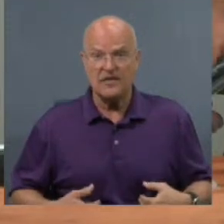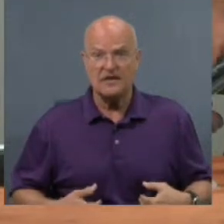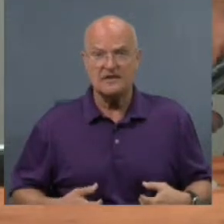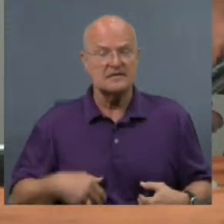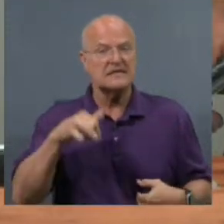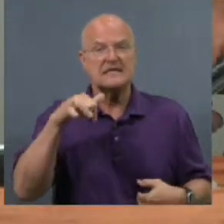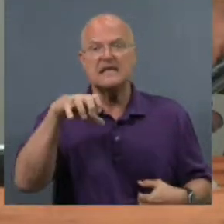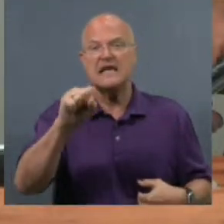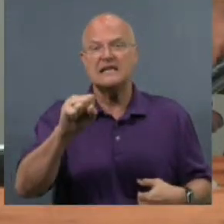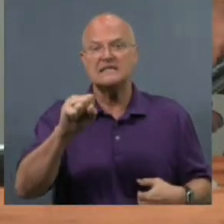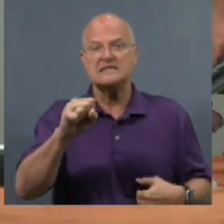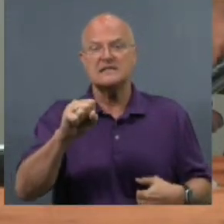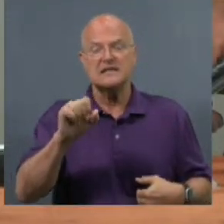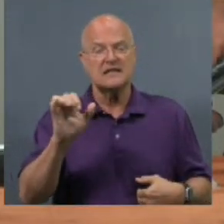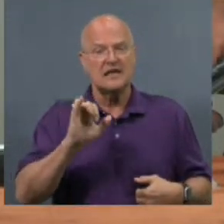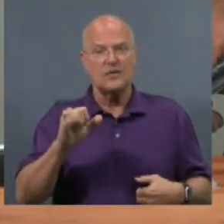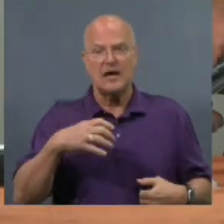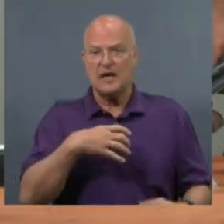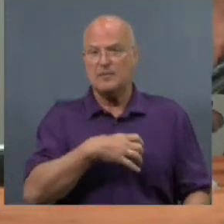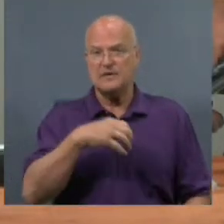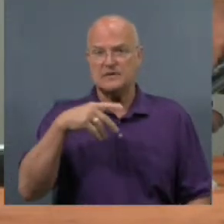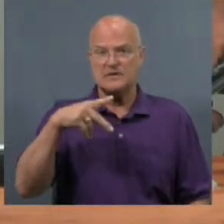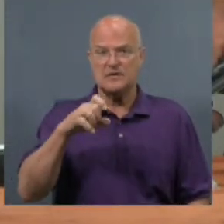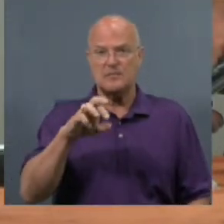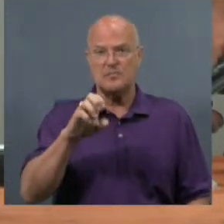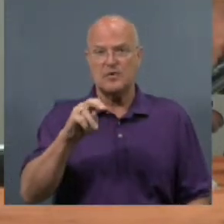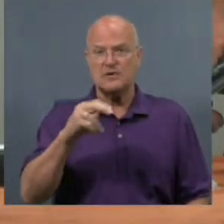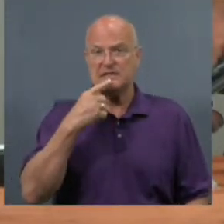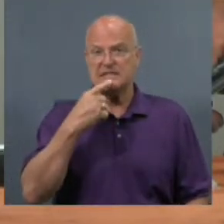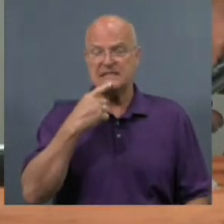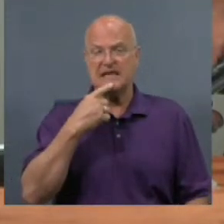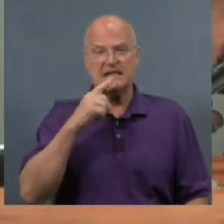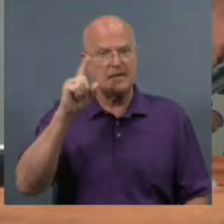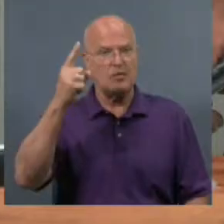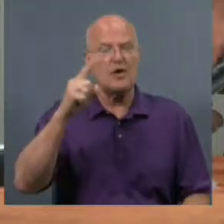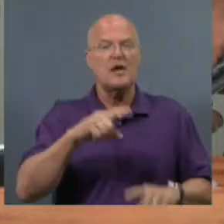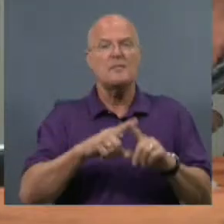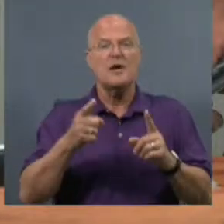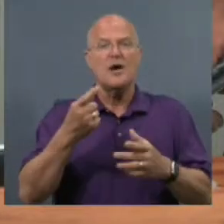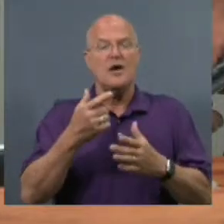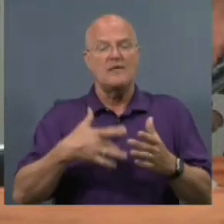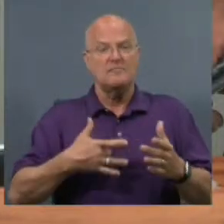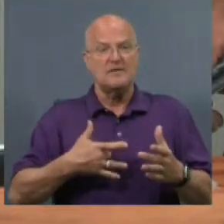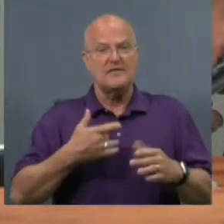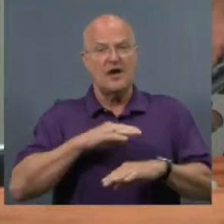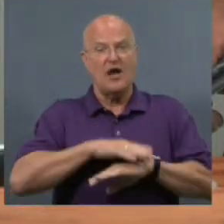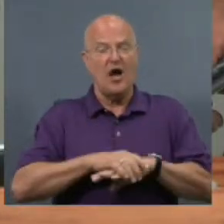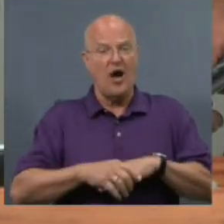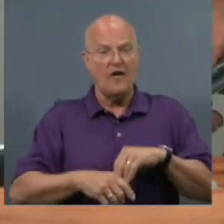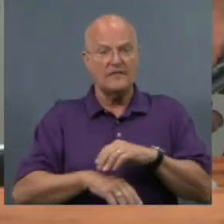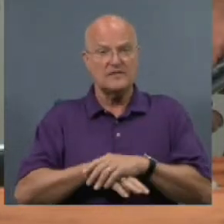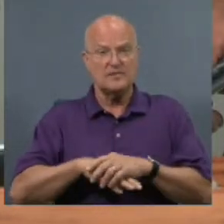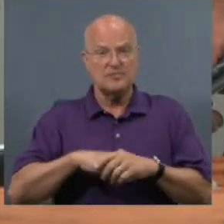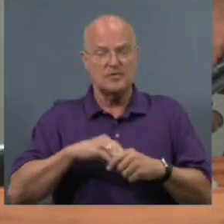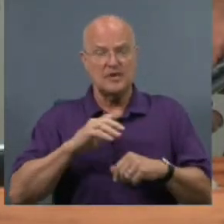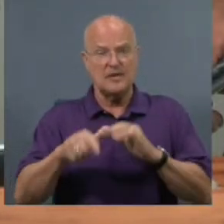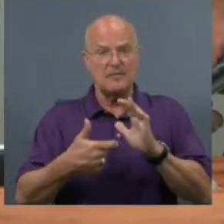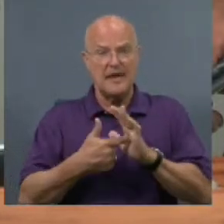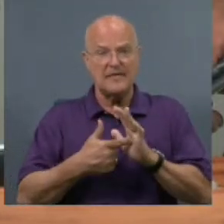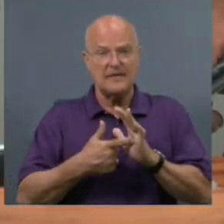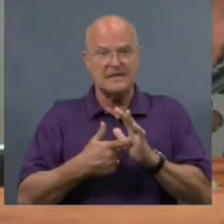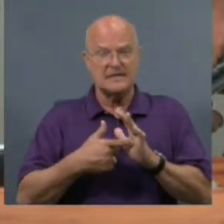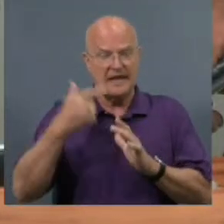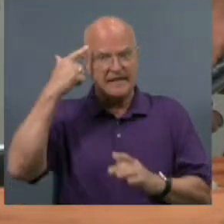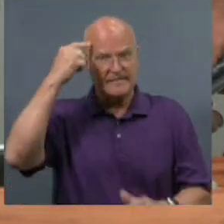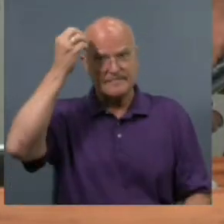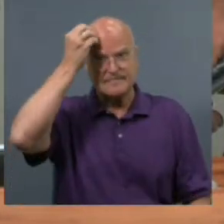health, just like what Commissioner Person said, should be number one. But what makes me feel comfortable on this, and a light just